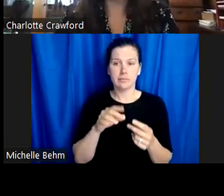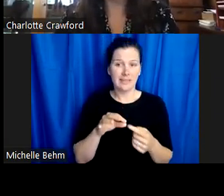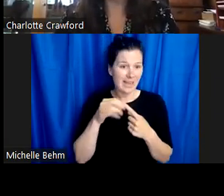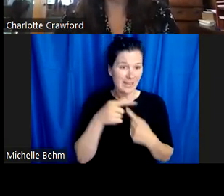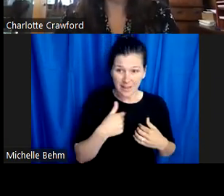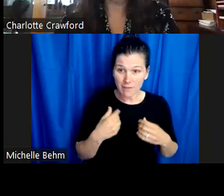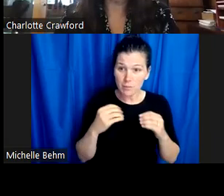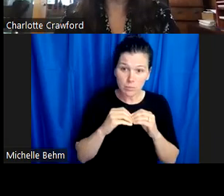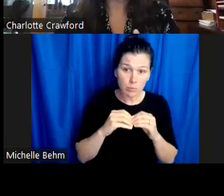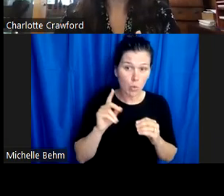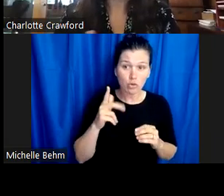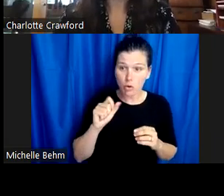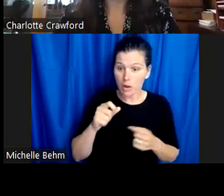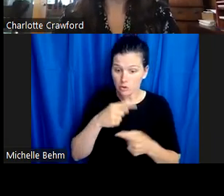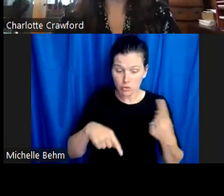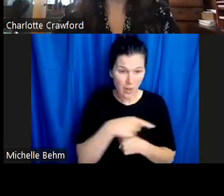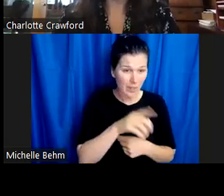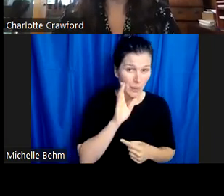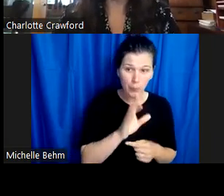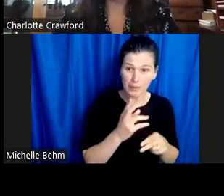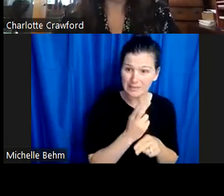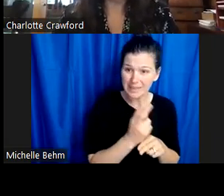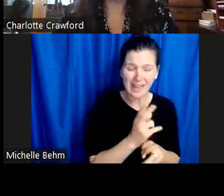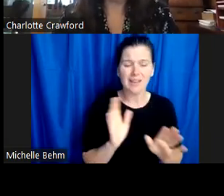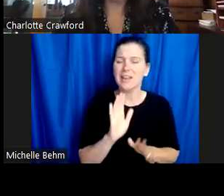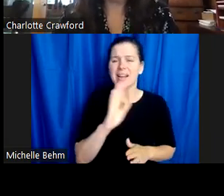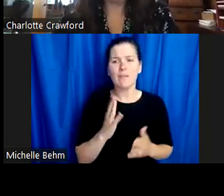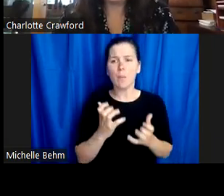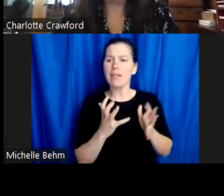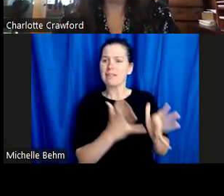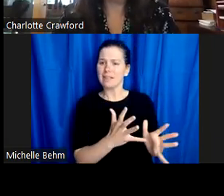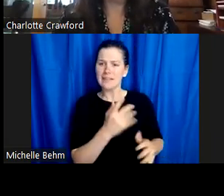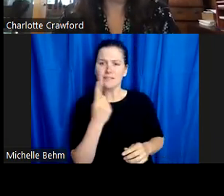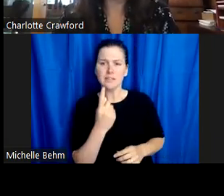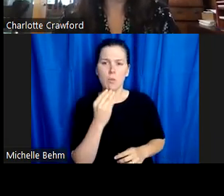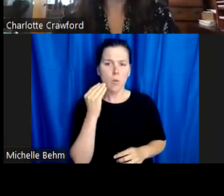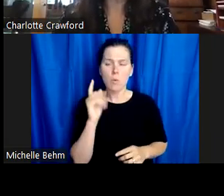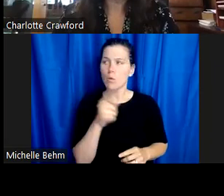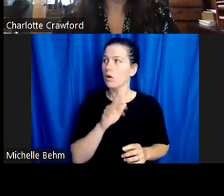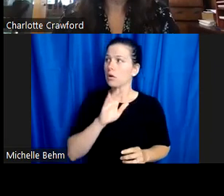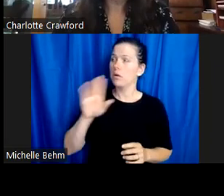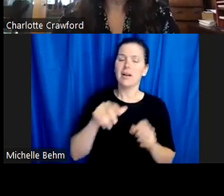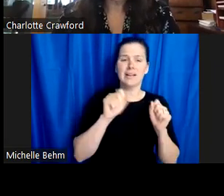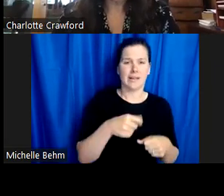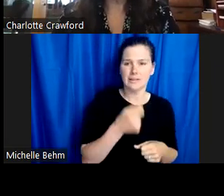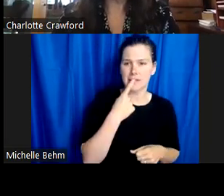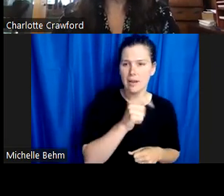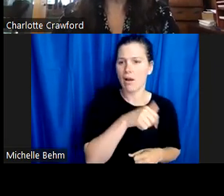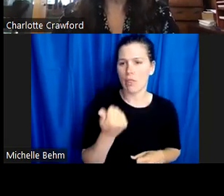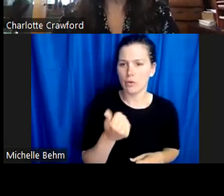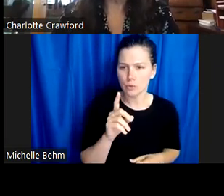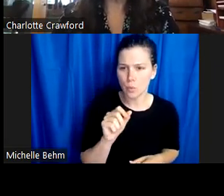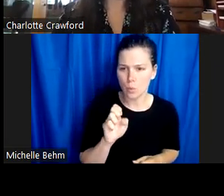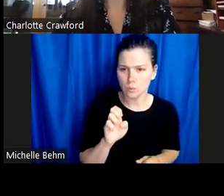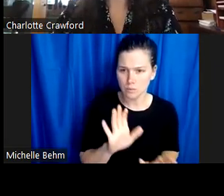drugs around that they're going to take. You never want to leave somebody home where they could take another dose. And you want to make